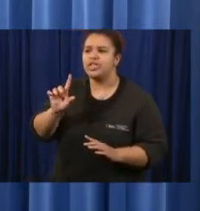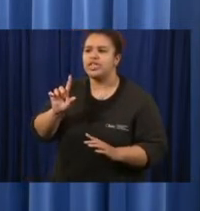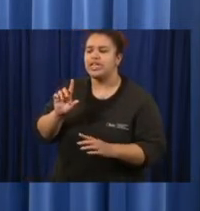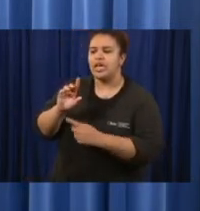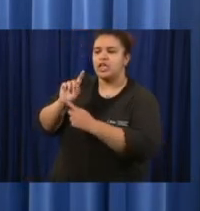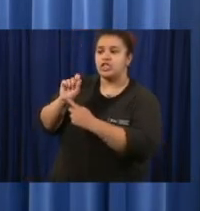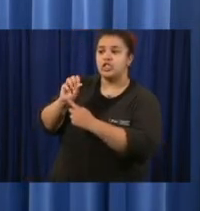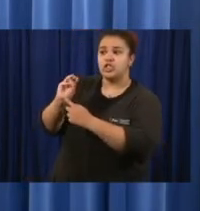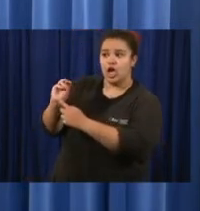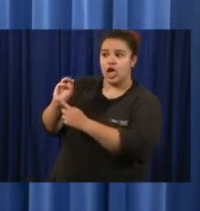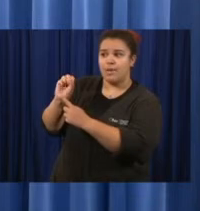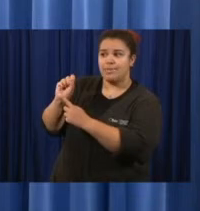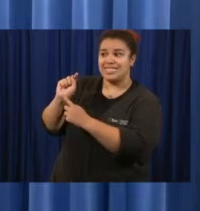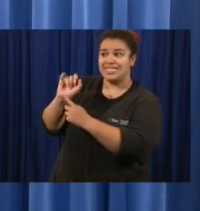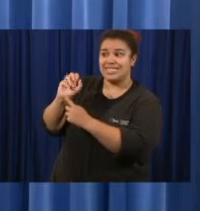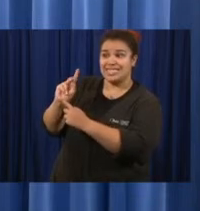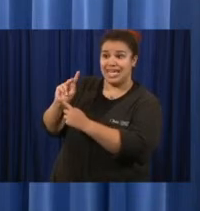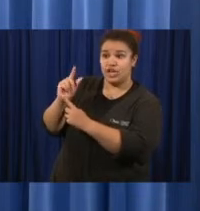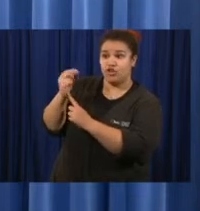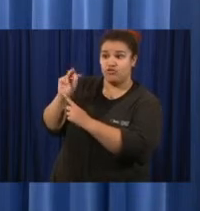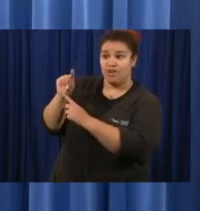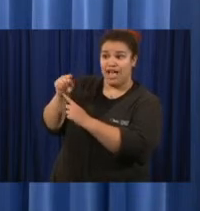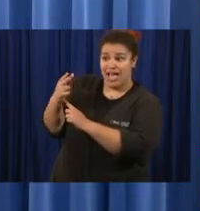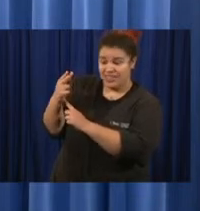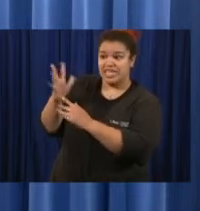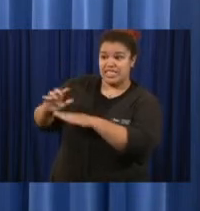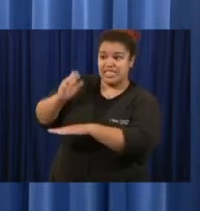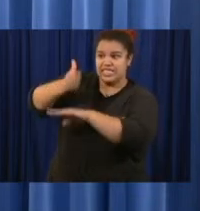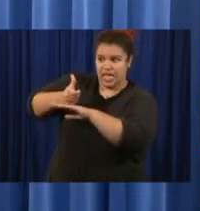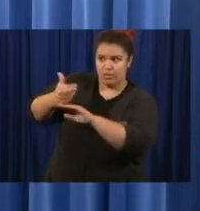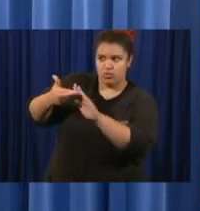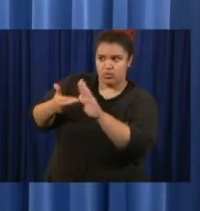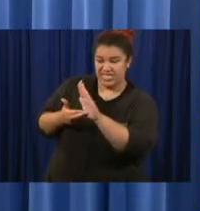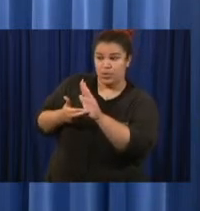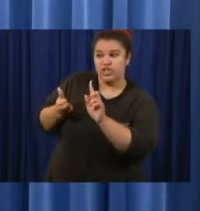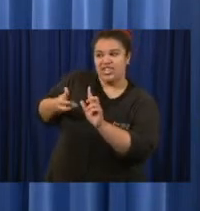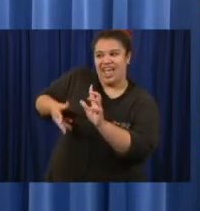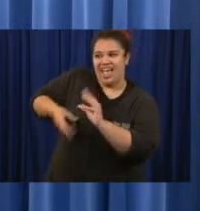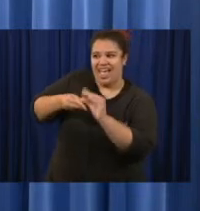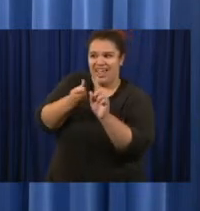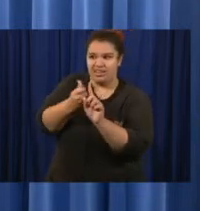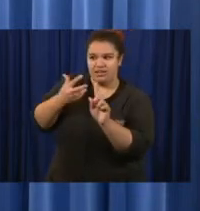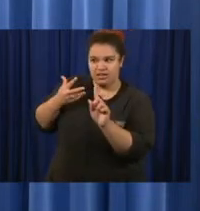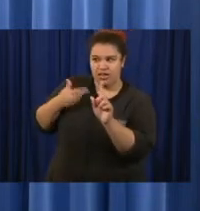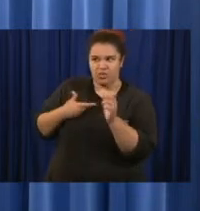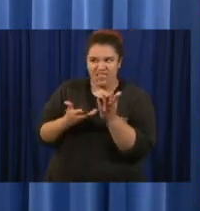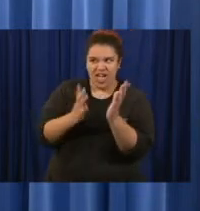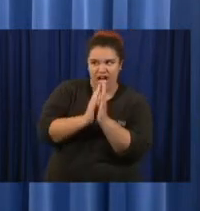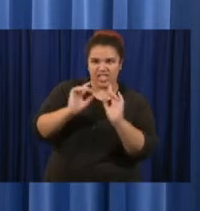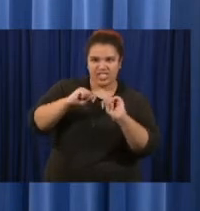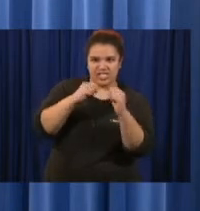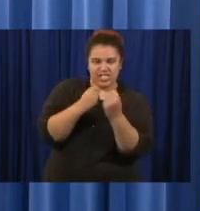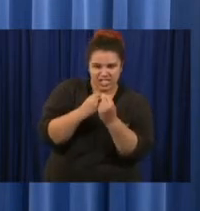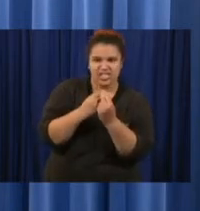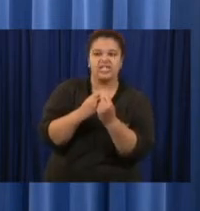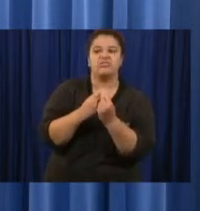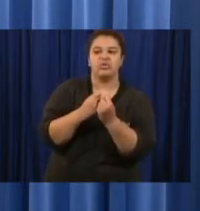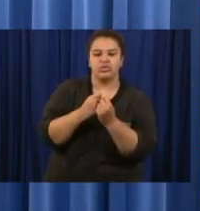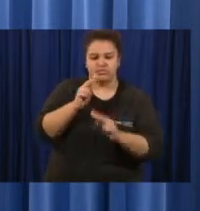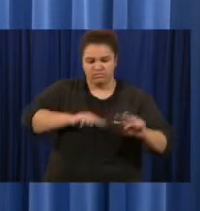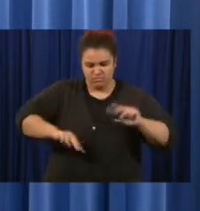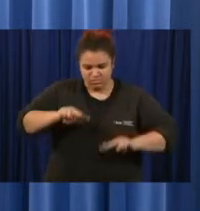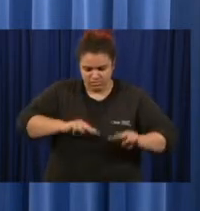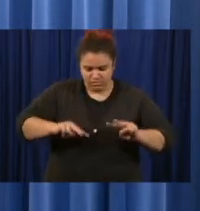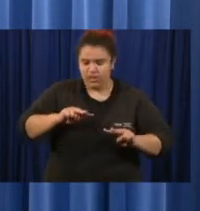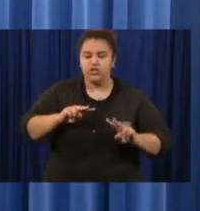Stickrath. I asked the team to take a look at this, and they decided to take the normal